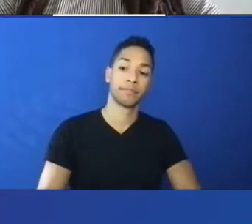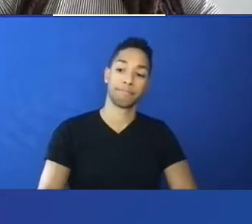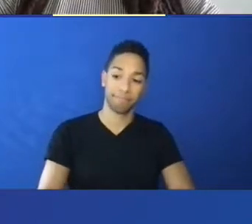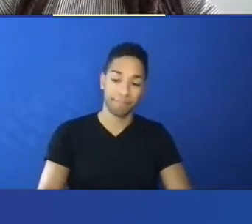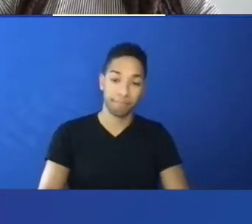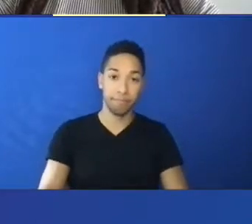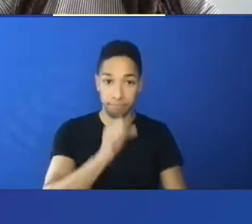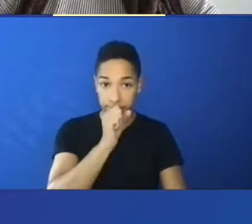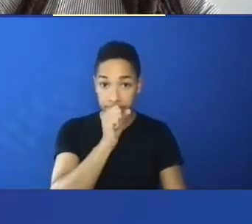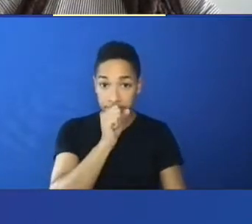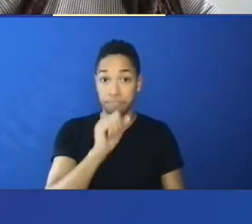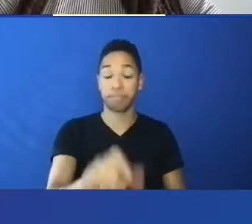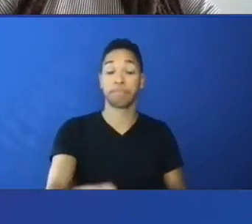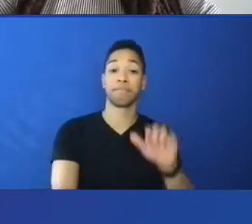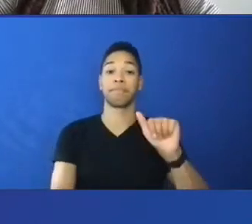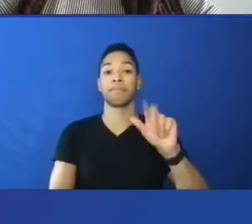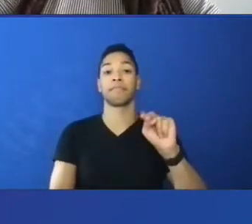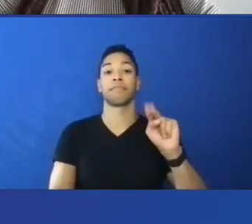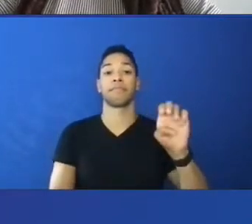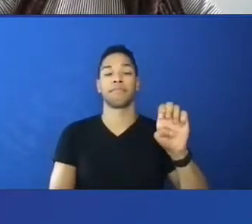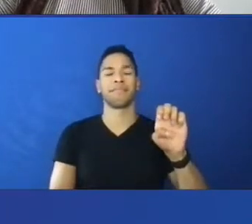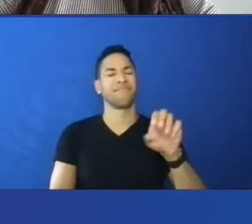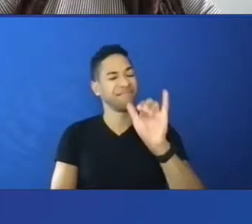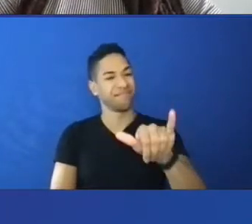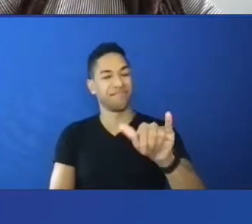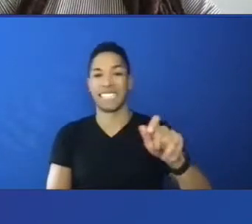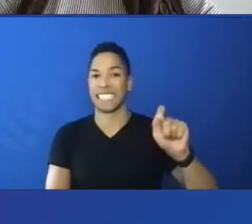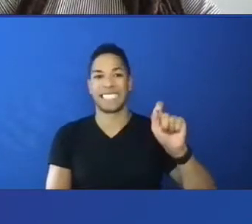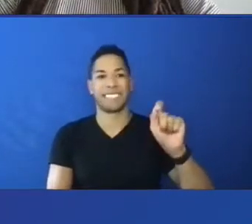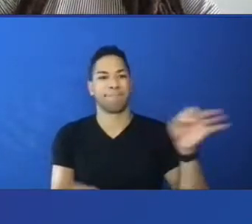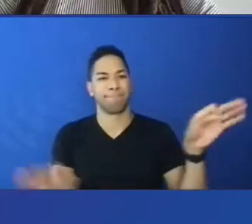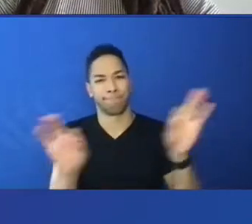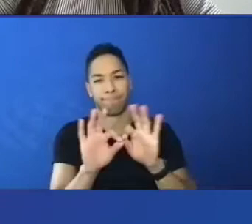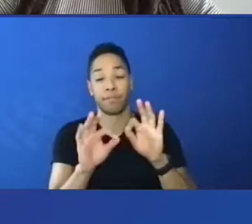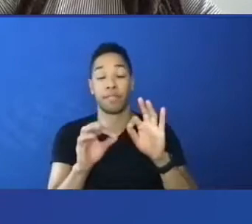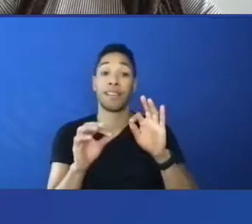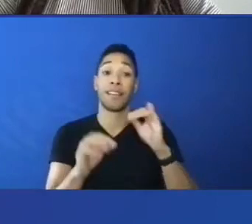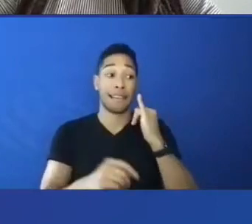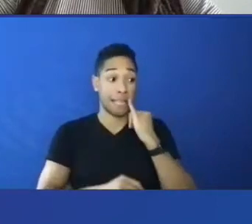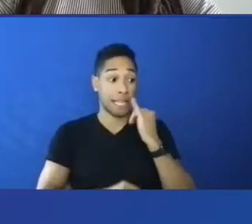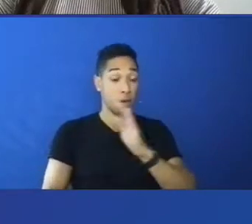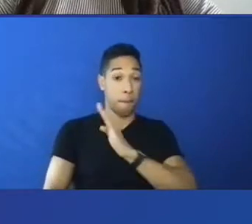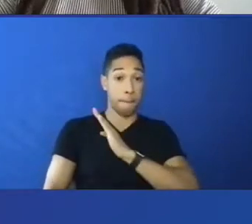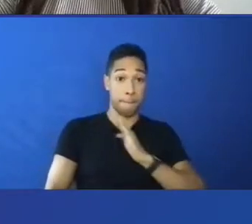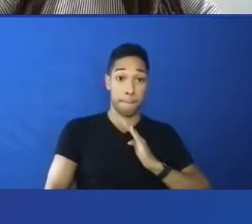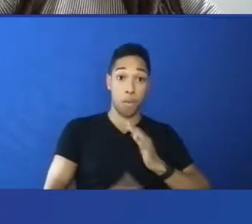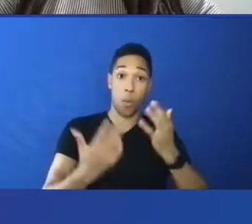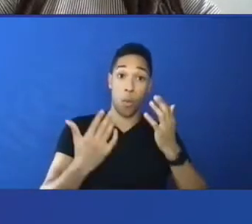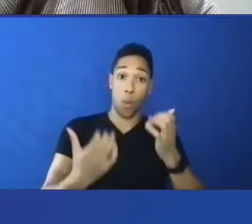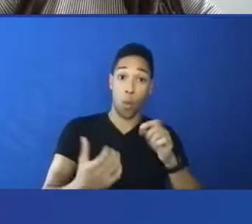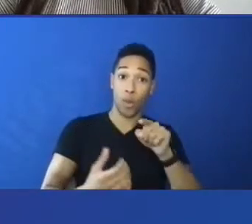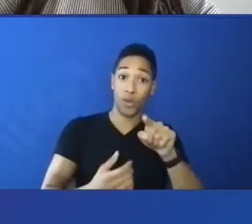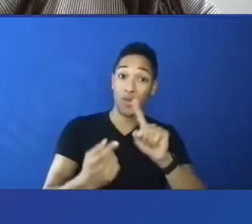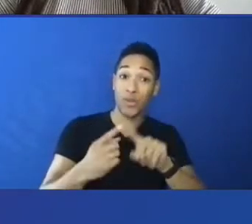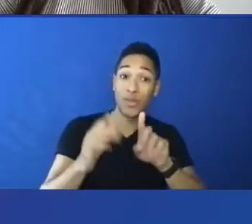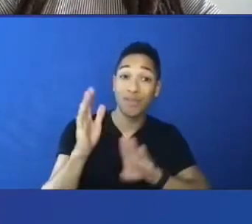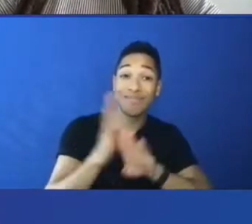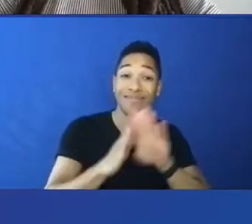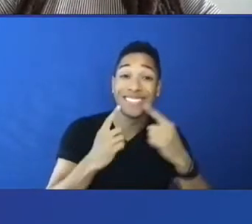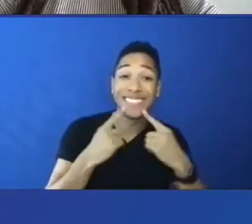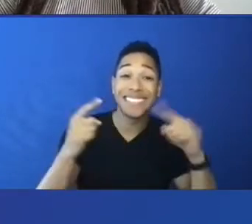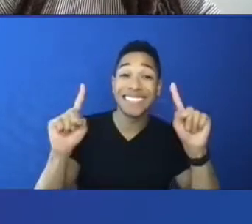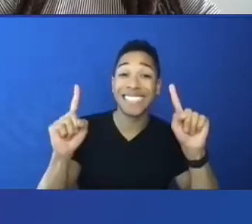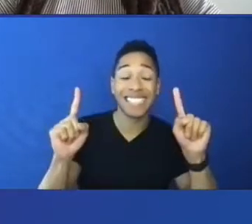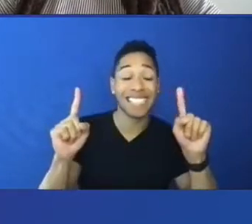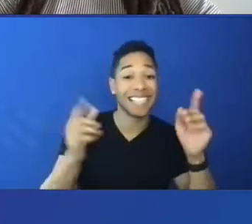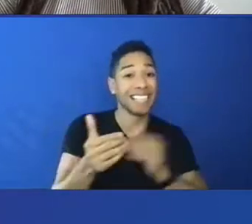Yeah, that really, really is the key. You know, the board that hires you wants you to succeed, even if they don't fully